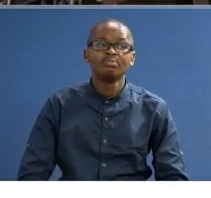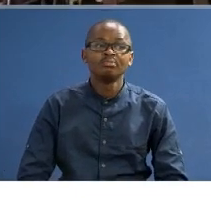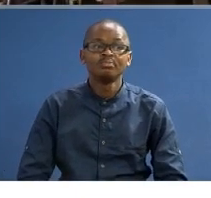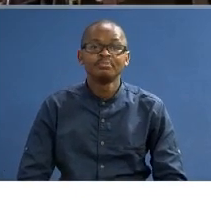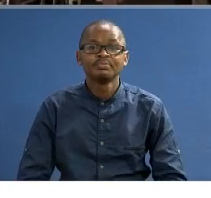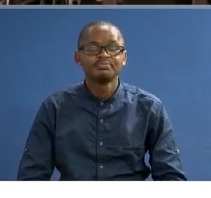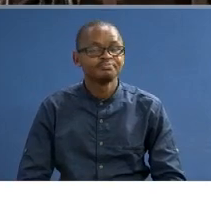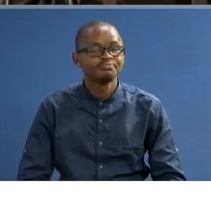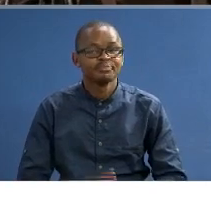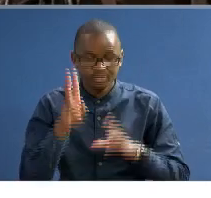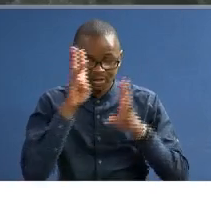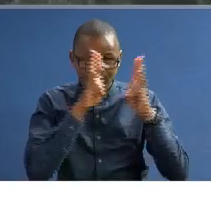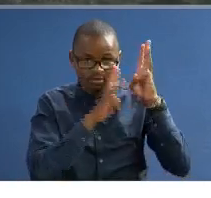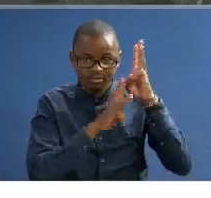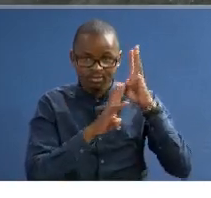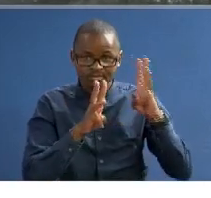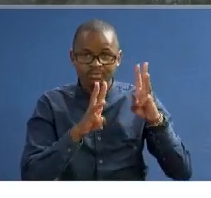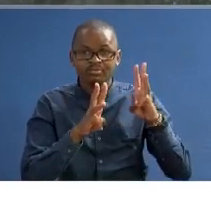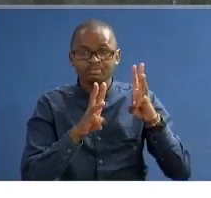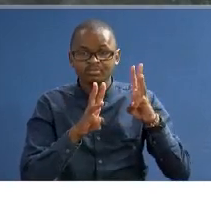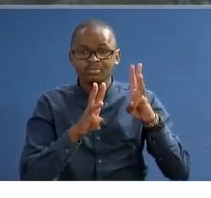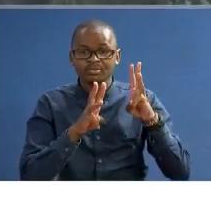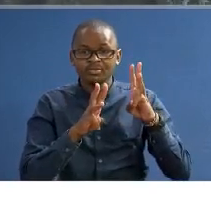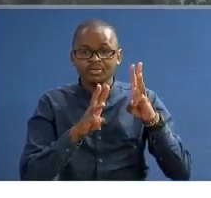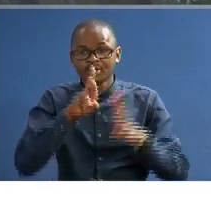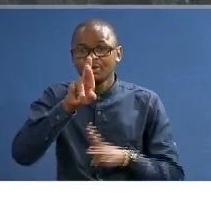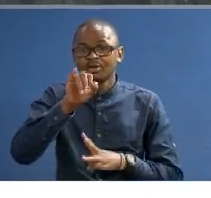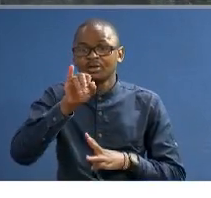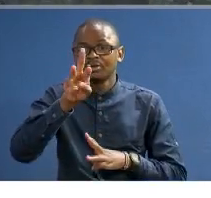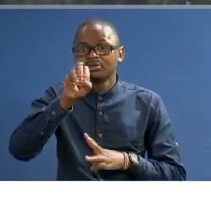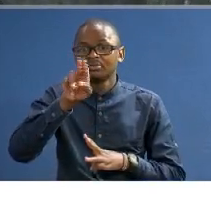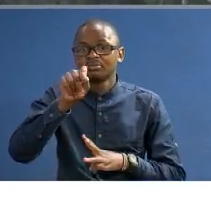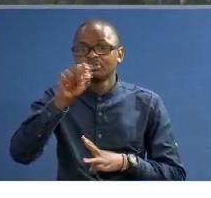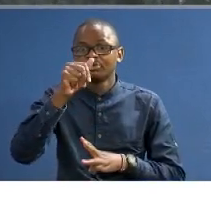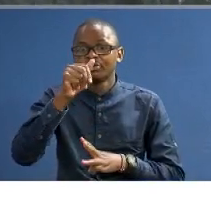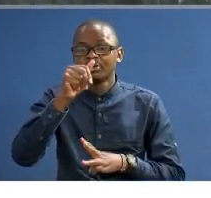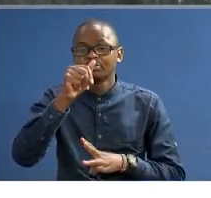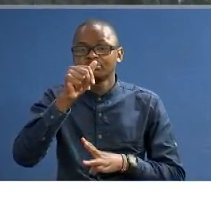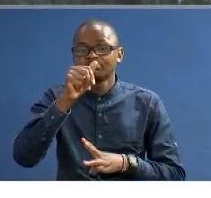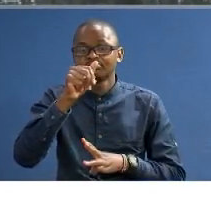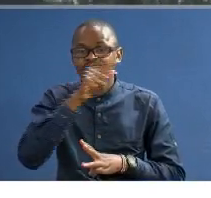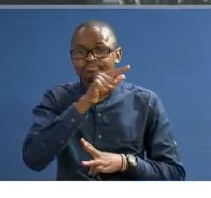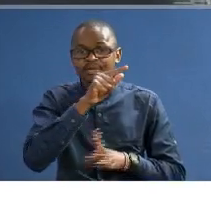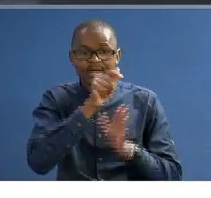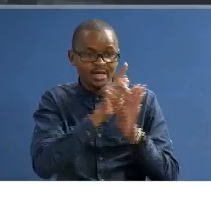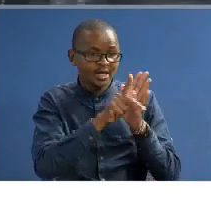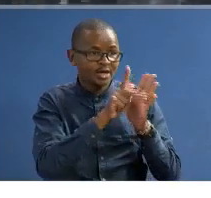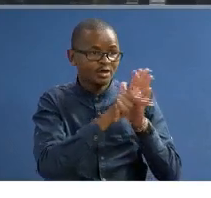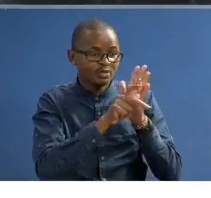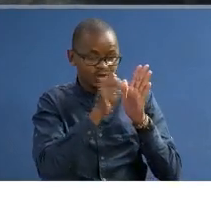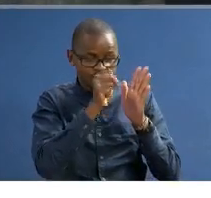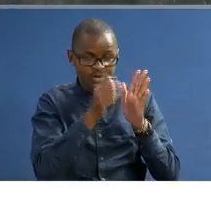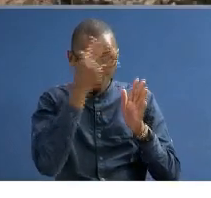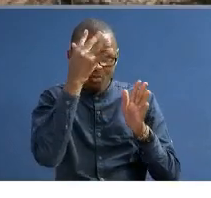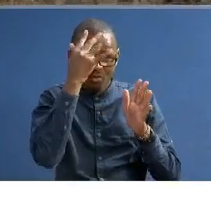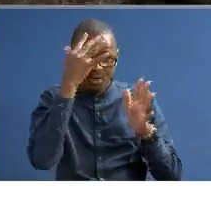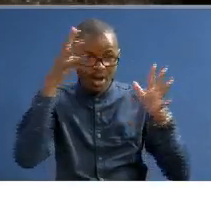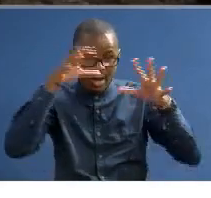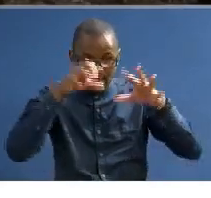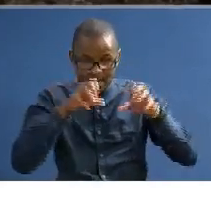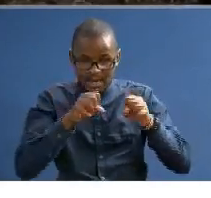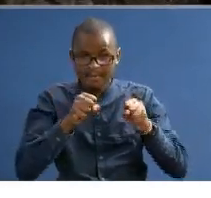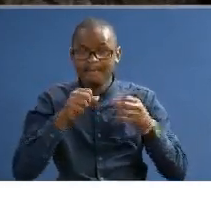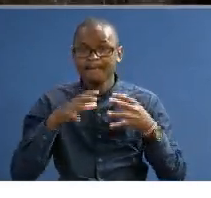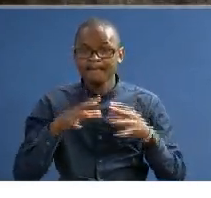A somber mood has engulfed the Mutha area of Kitui South following the deadly banditry attack, which has left